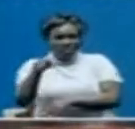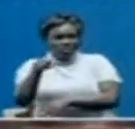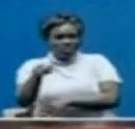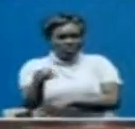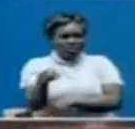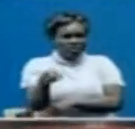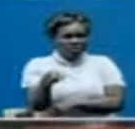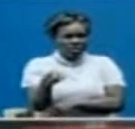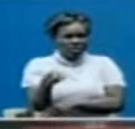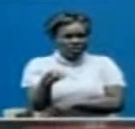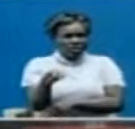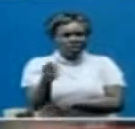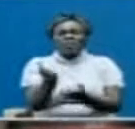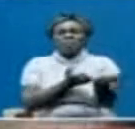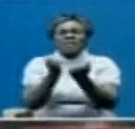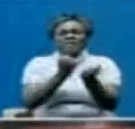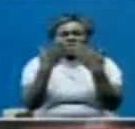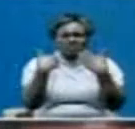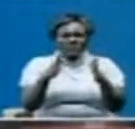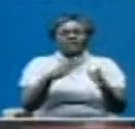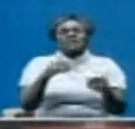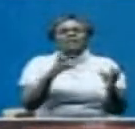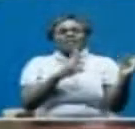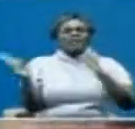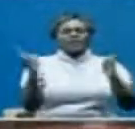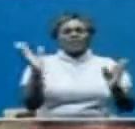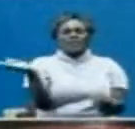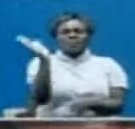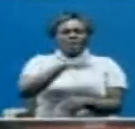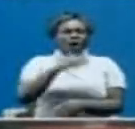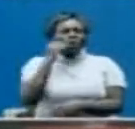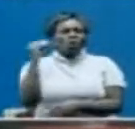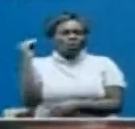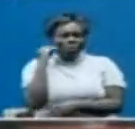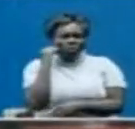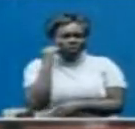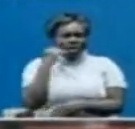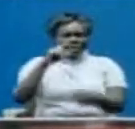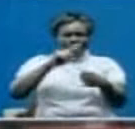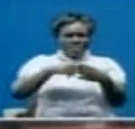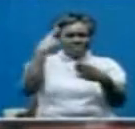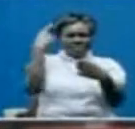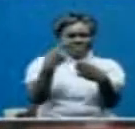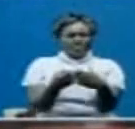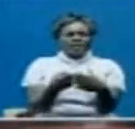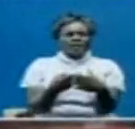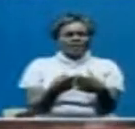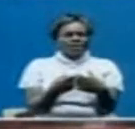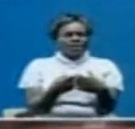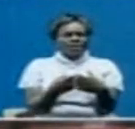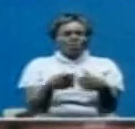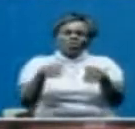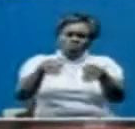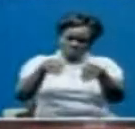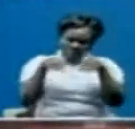business the day. You were ready to go home? Yeah, we were ready to go home, go back Kenya, to Kenya. Yeah. Yeah, but then, of course, we had to